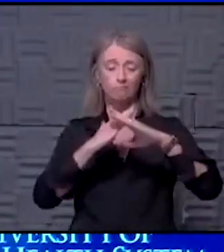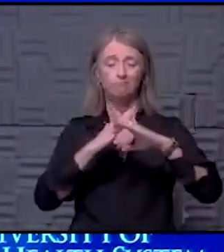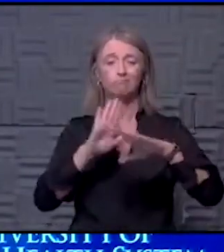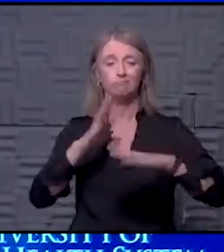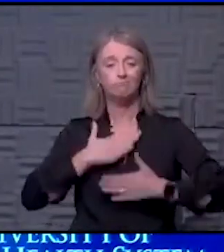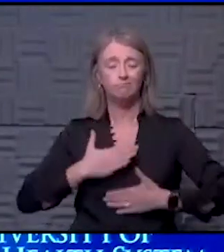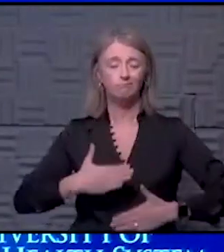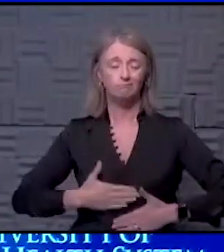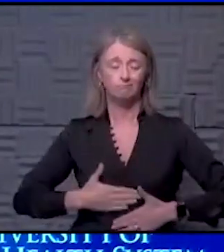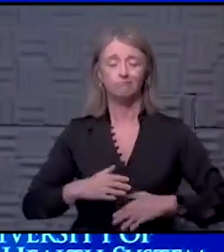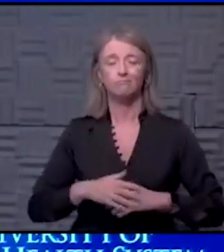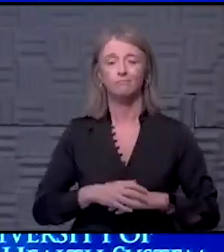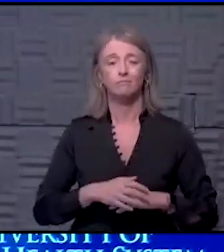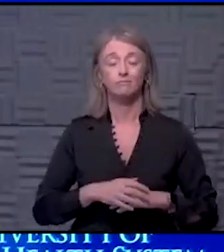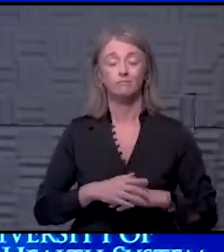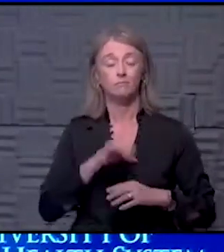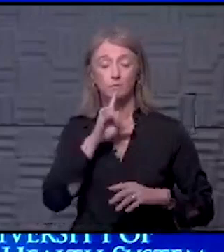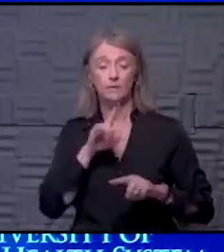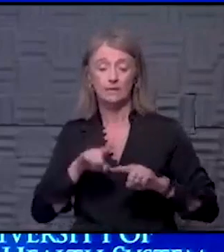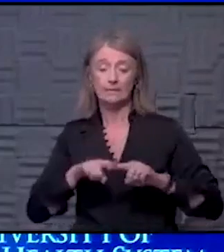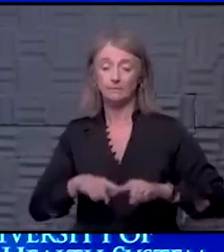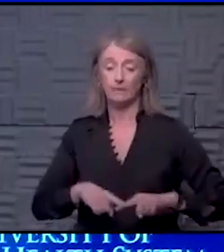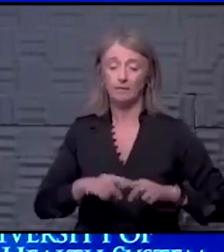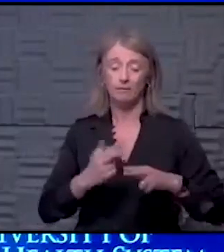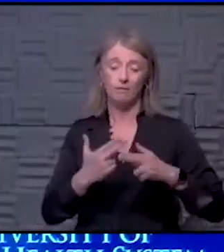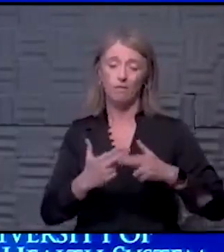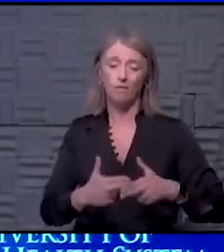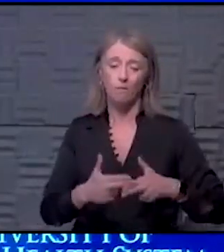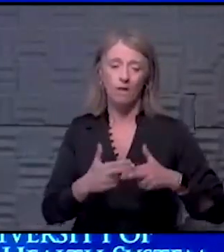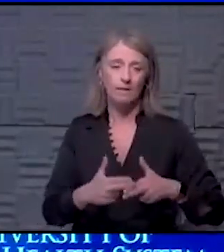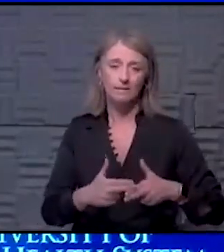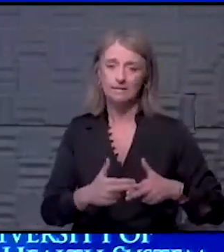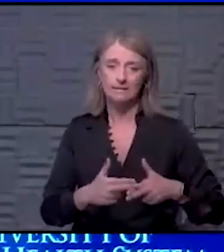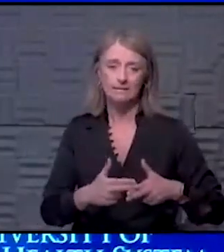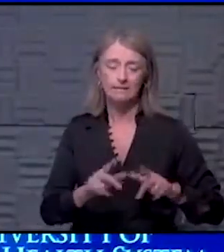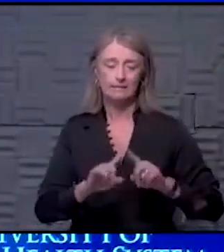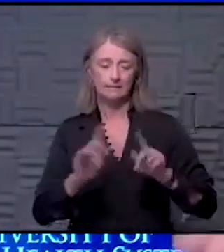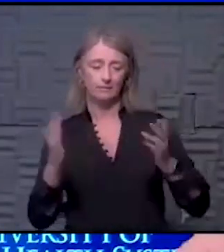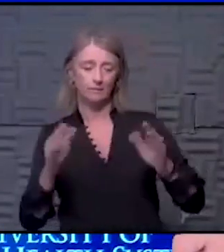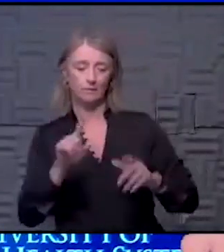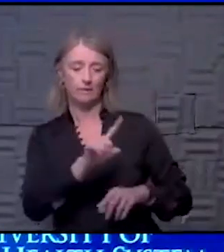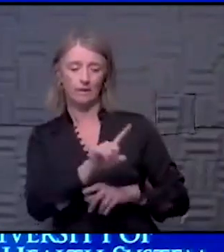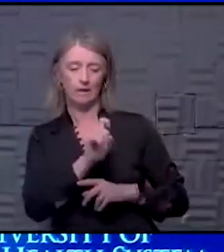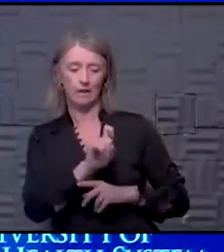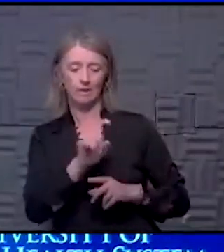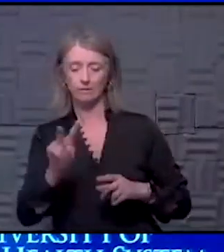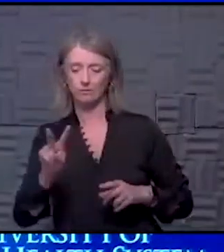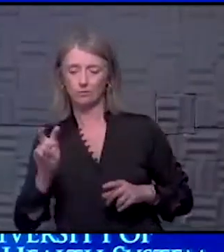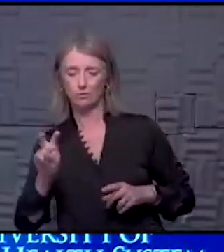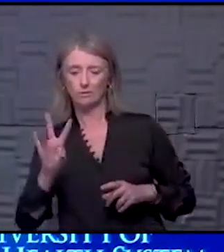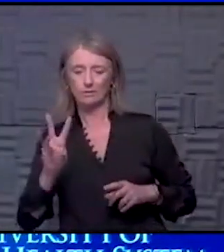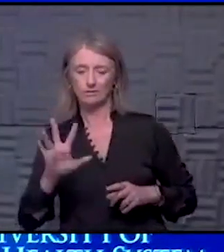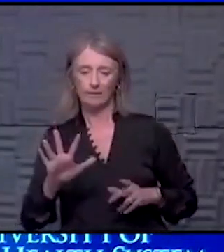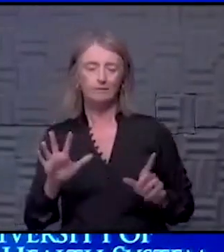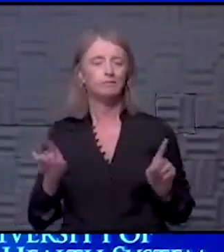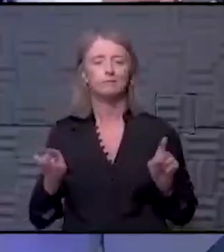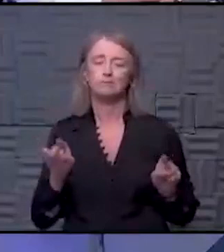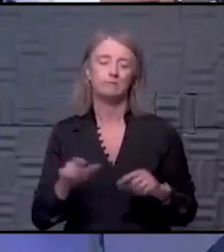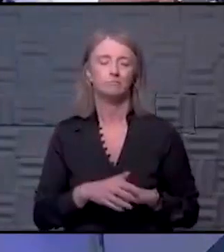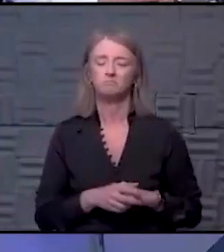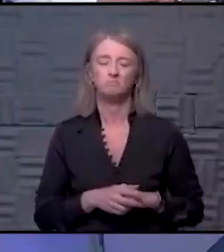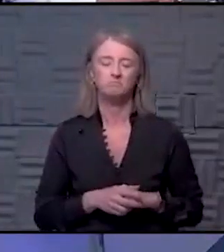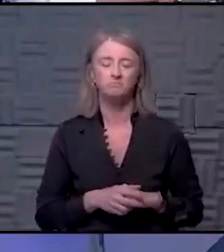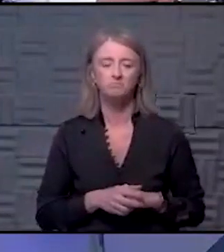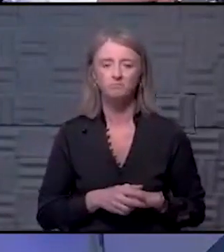is, while it's dependent on weight, not dependent on weight, say a difference between 100 pounds and 275. Yeah,